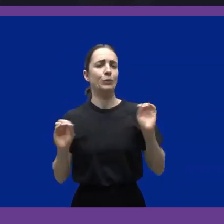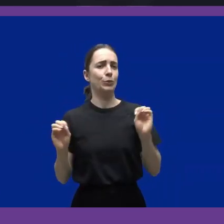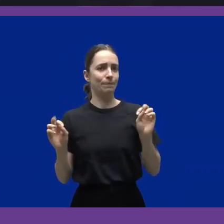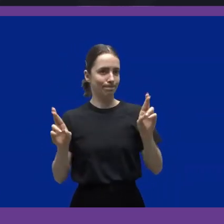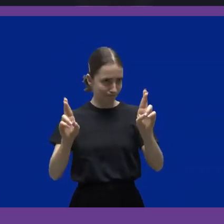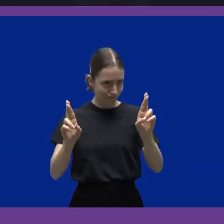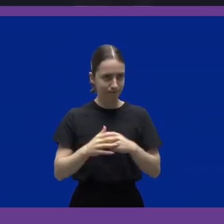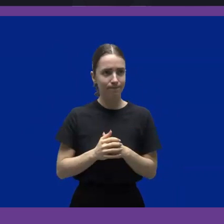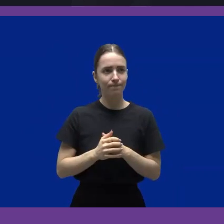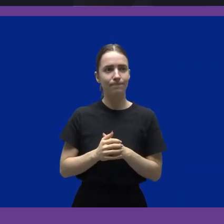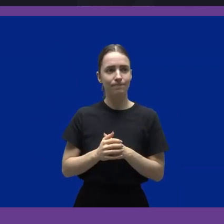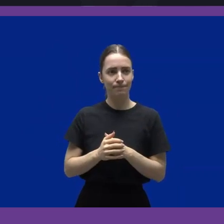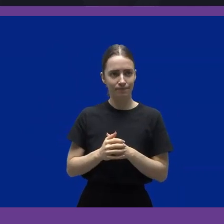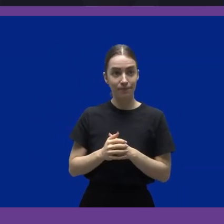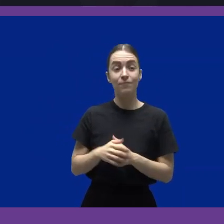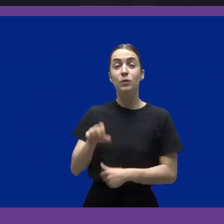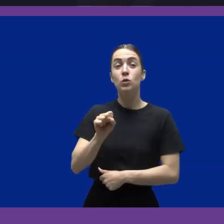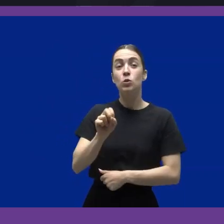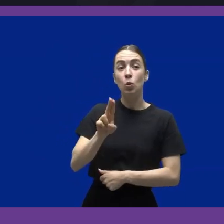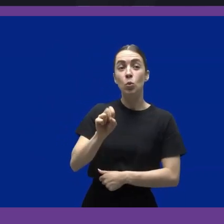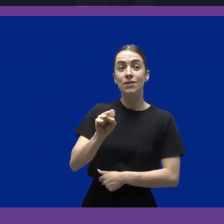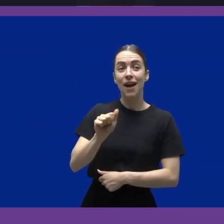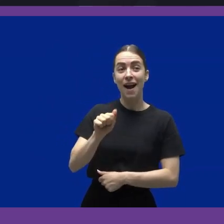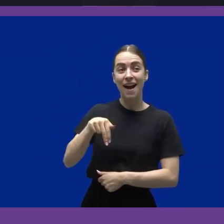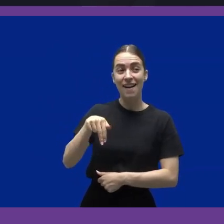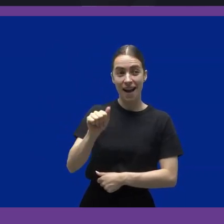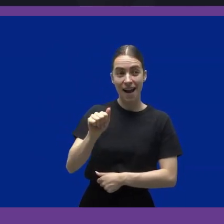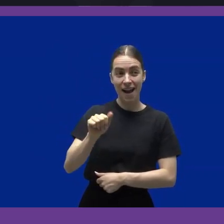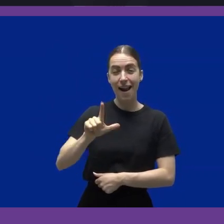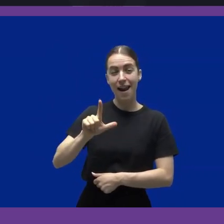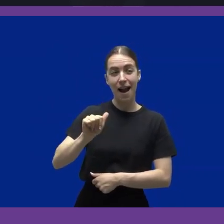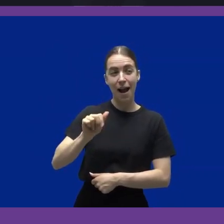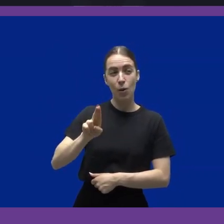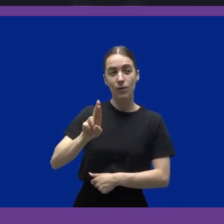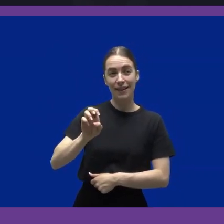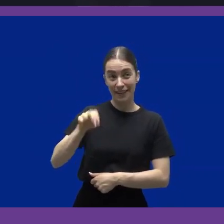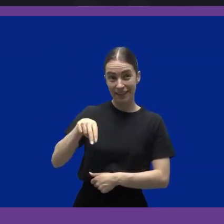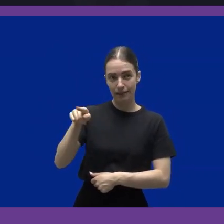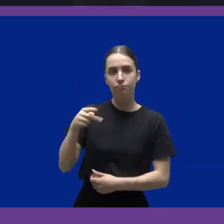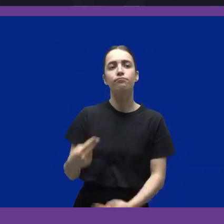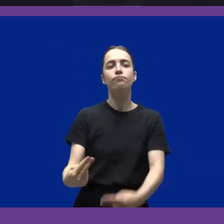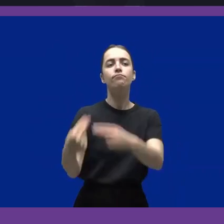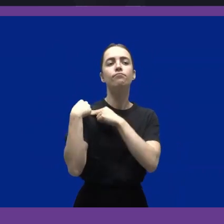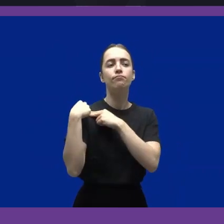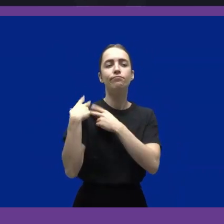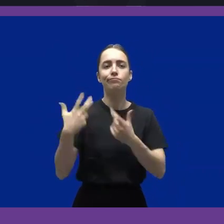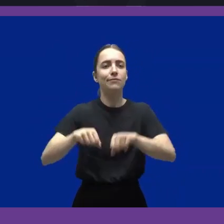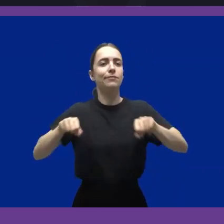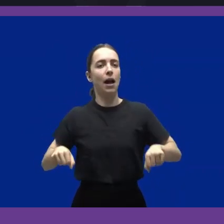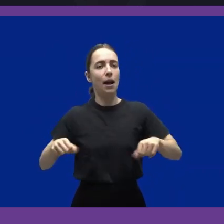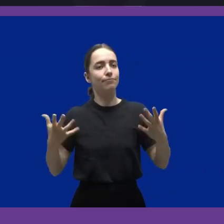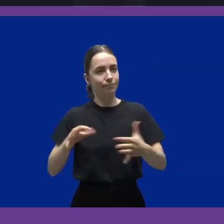ECTC Senselec ETSI Joint Technical Body on E-Accessibility, and Une, myself, I am the secretary of this